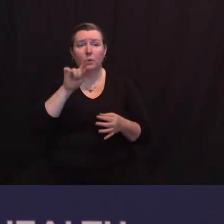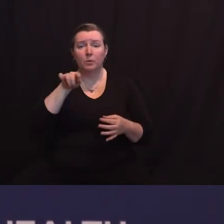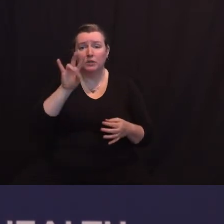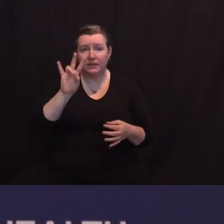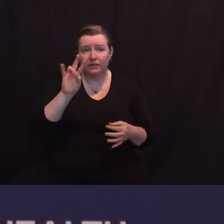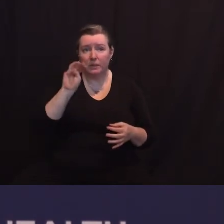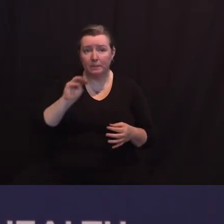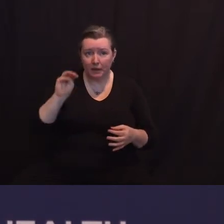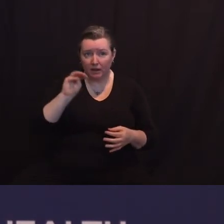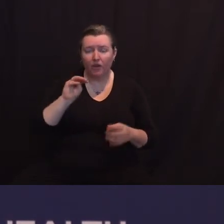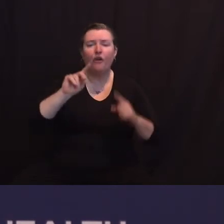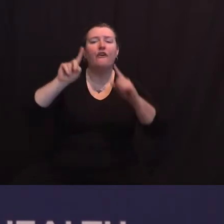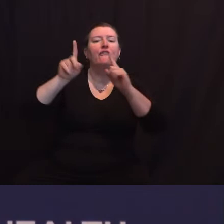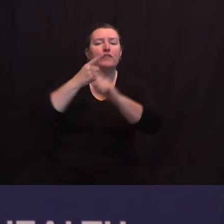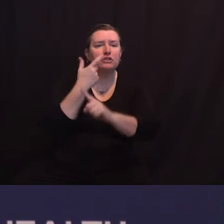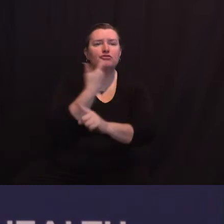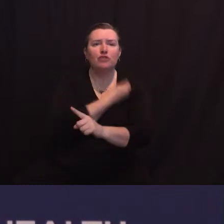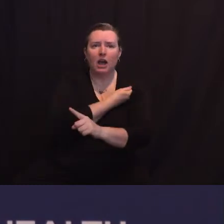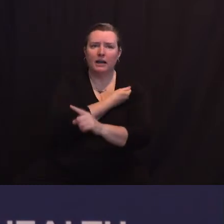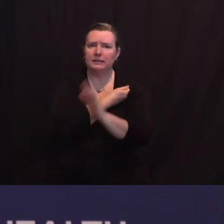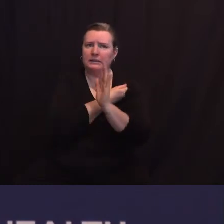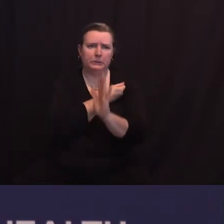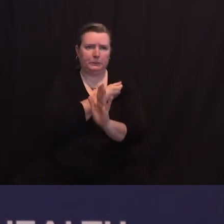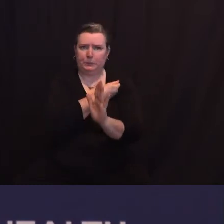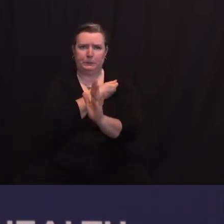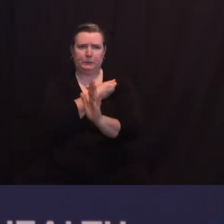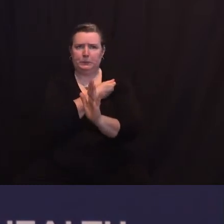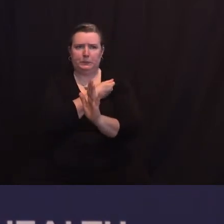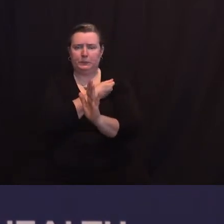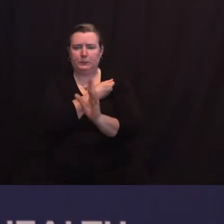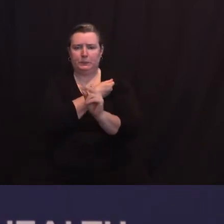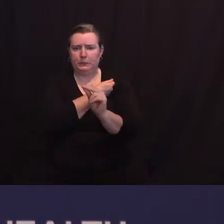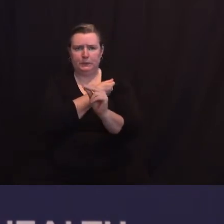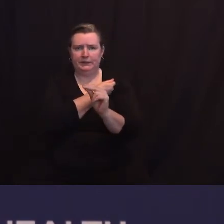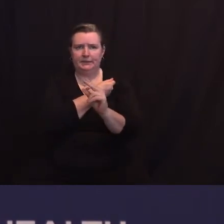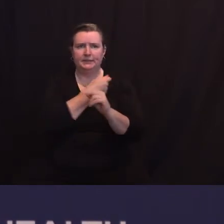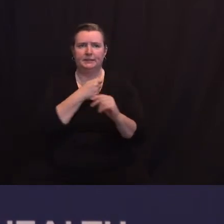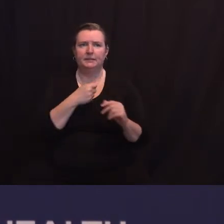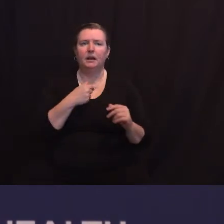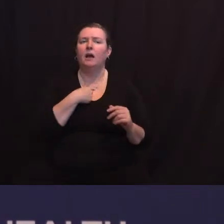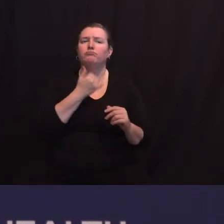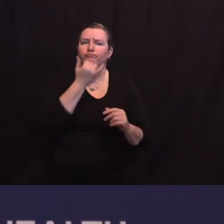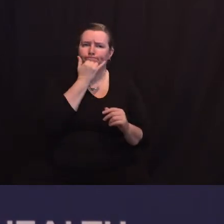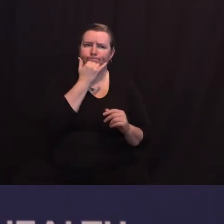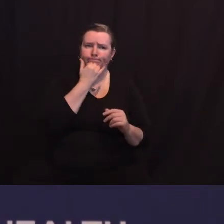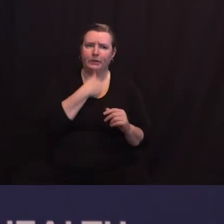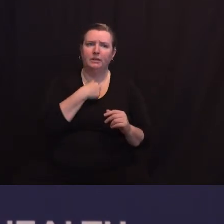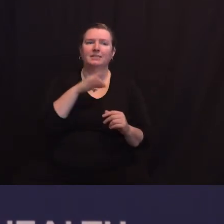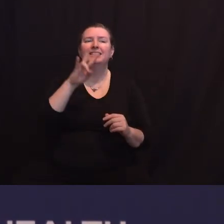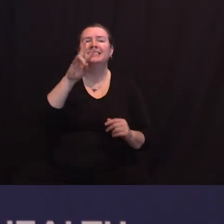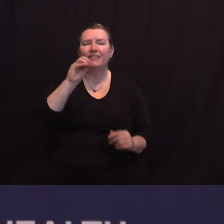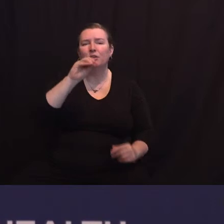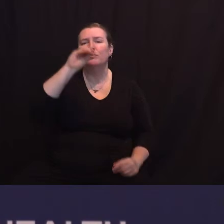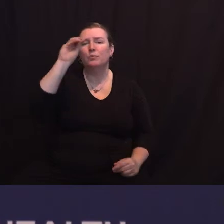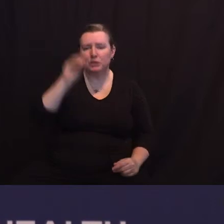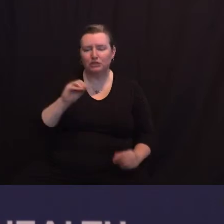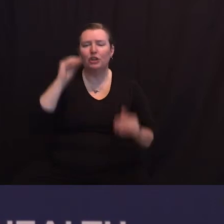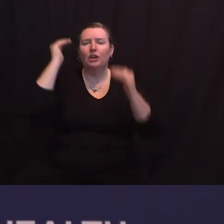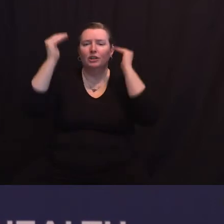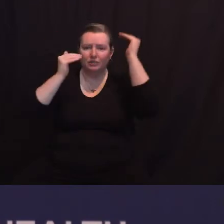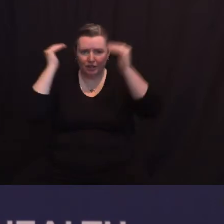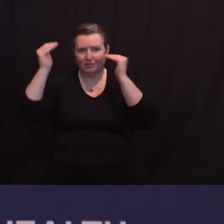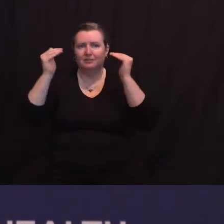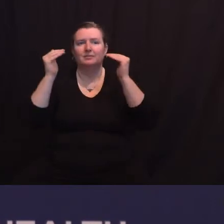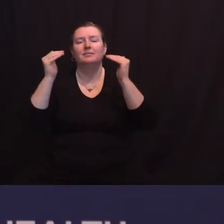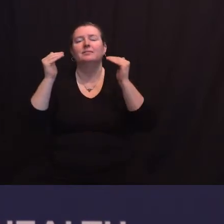intention. Our objective continues to be 70% of the adult population fully vaccinated. Either I